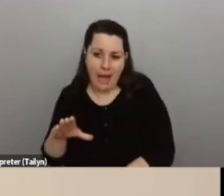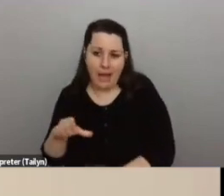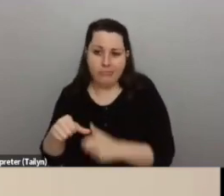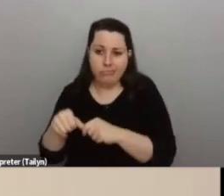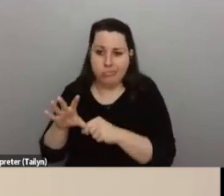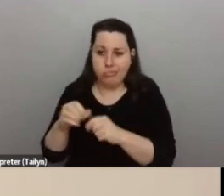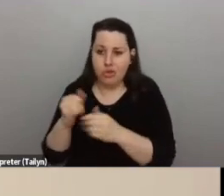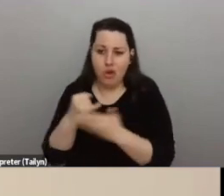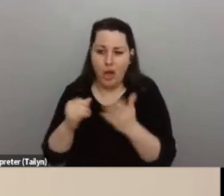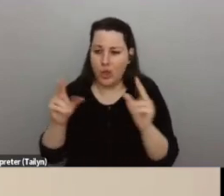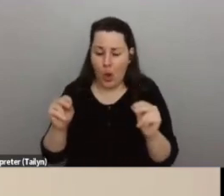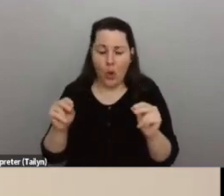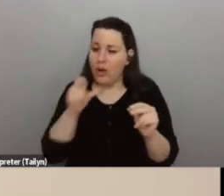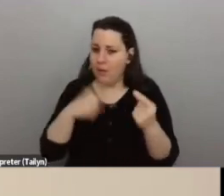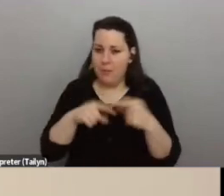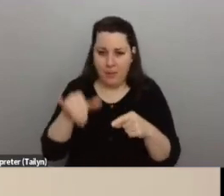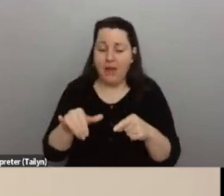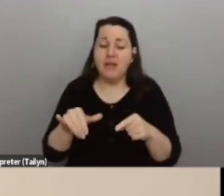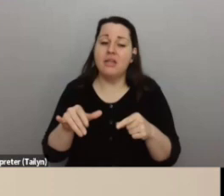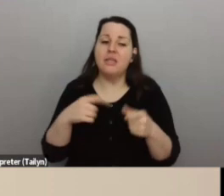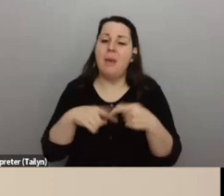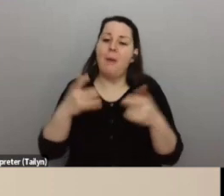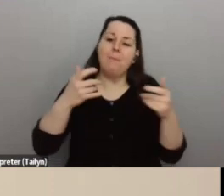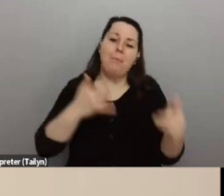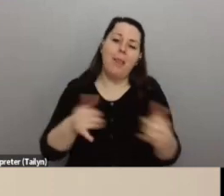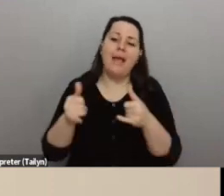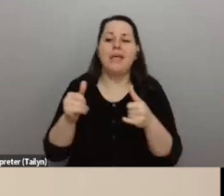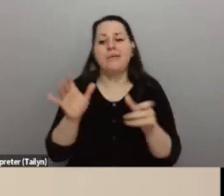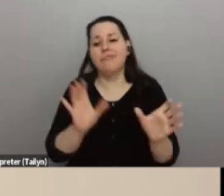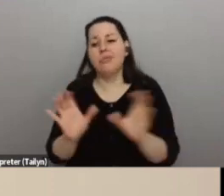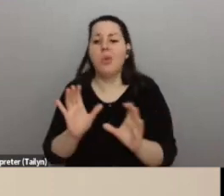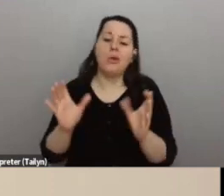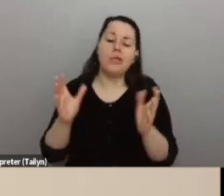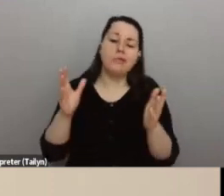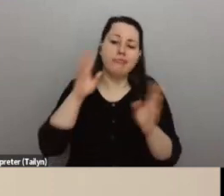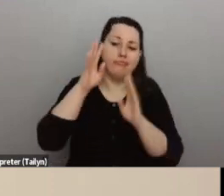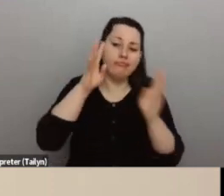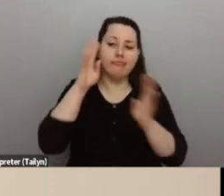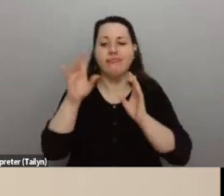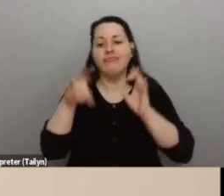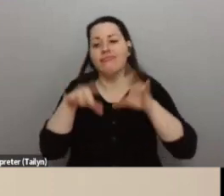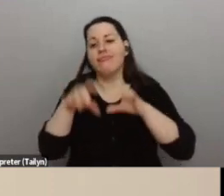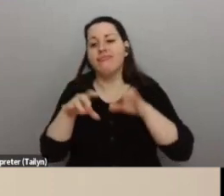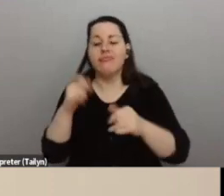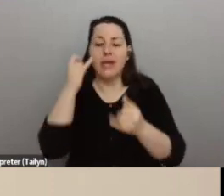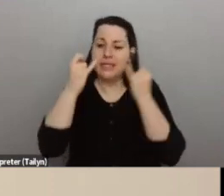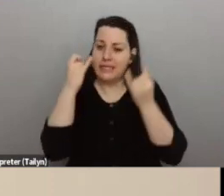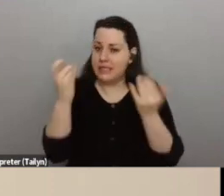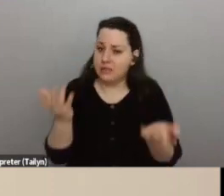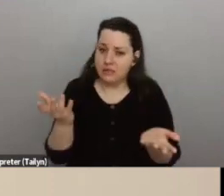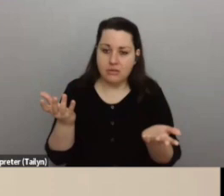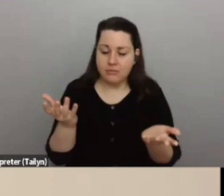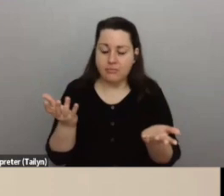drawing. It's all about playing and exploring and just seeing what your ideas are